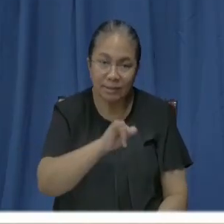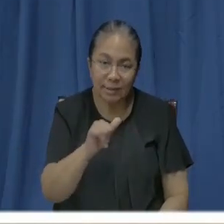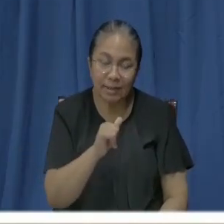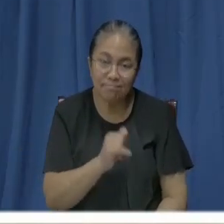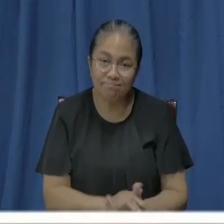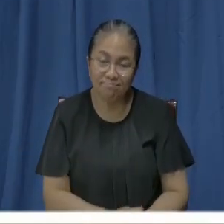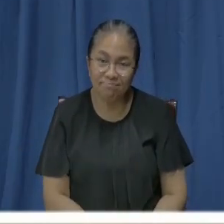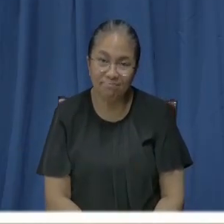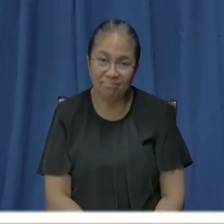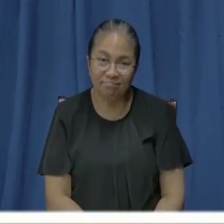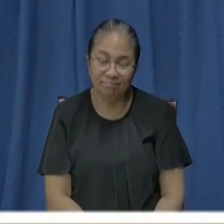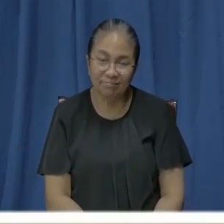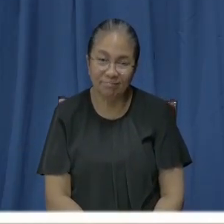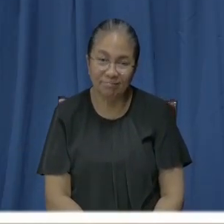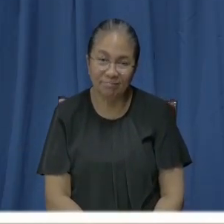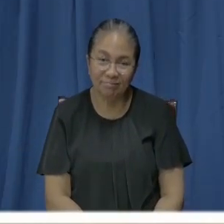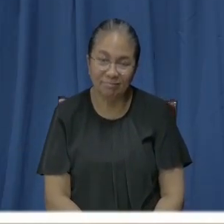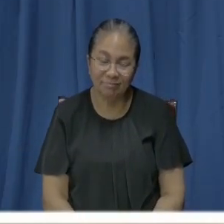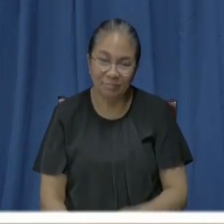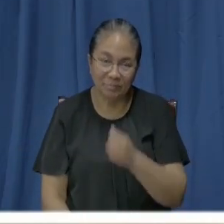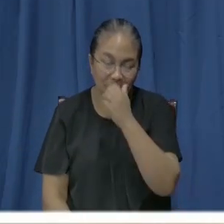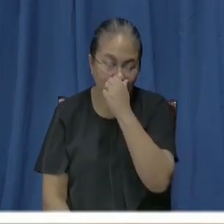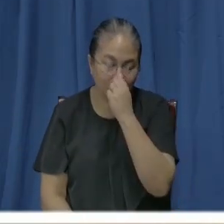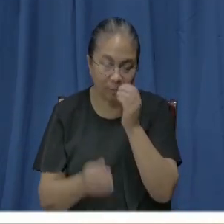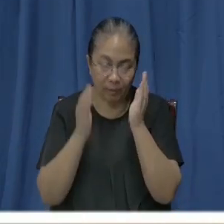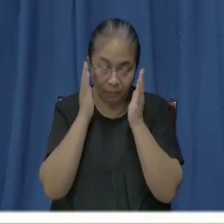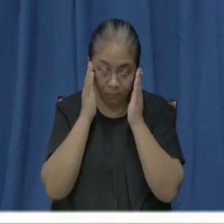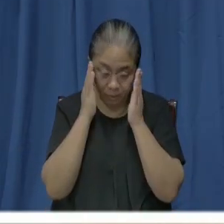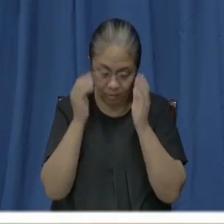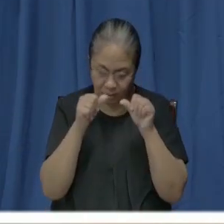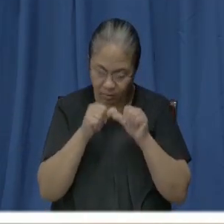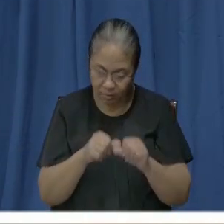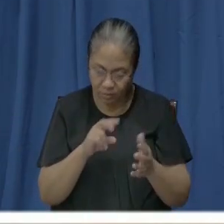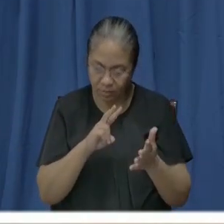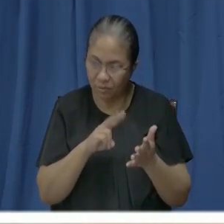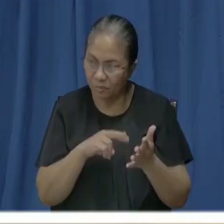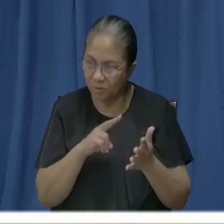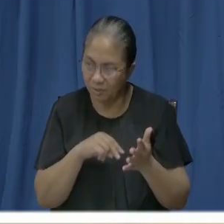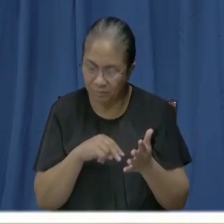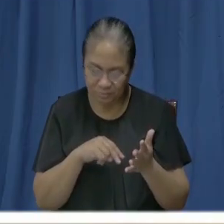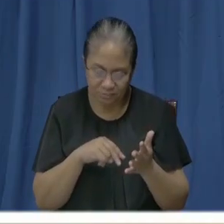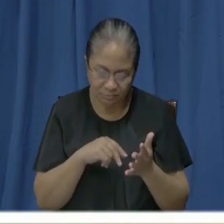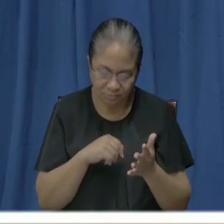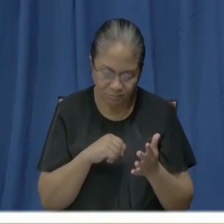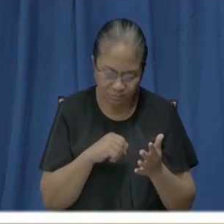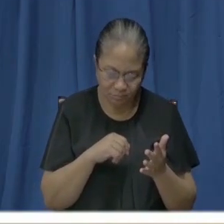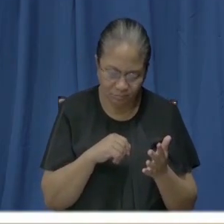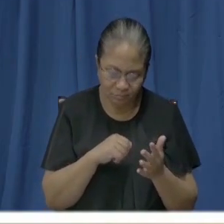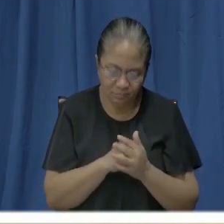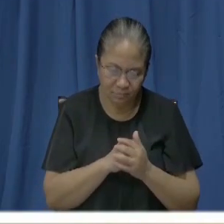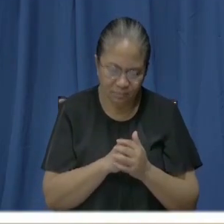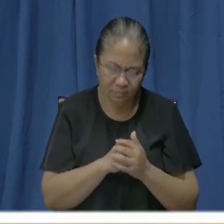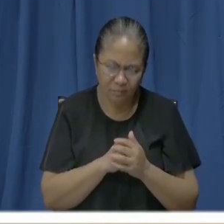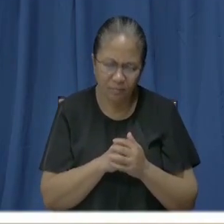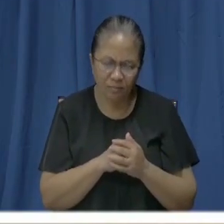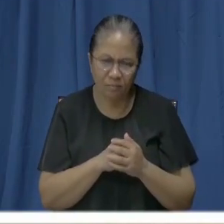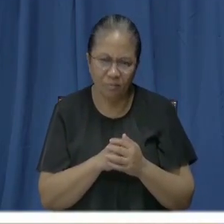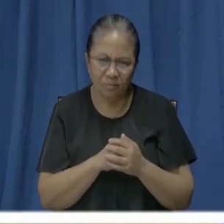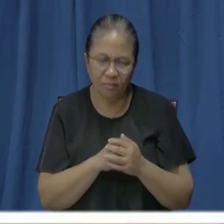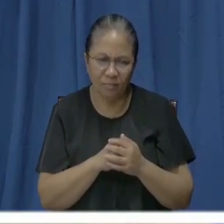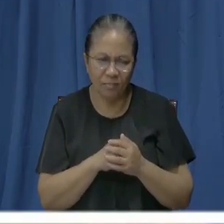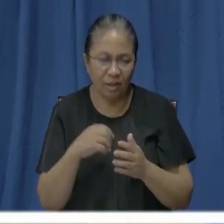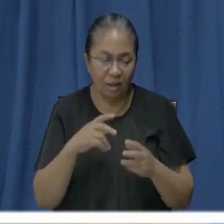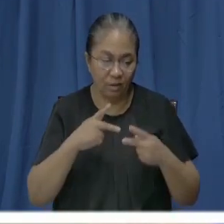The story goes on, and it takes some twists and some turns. What have you to